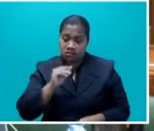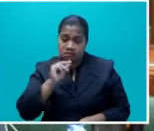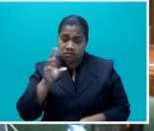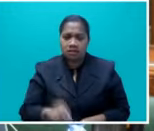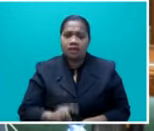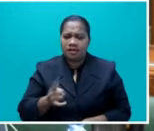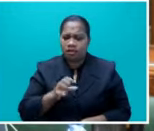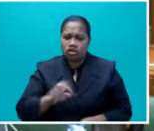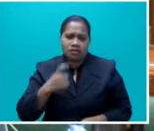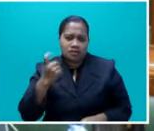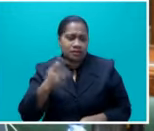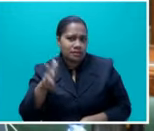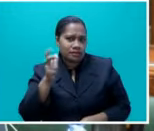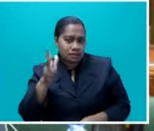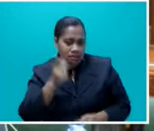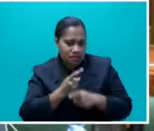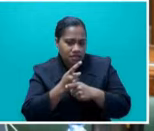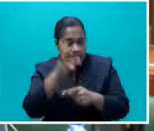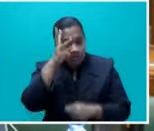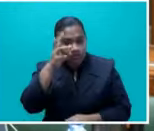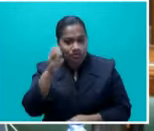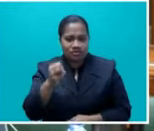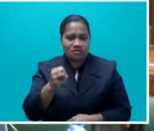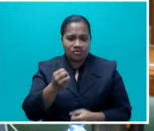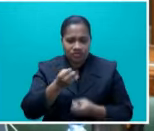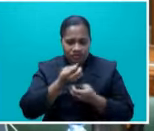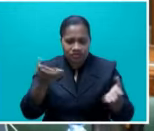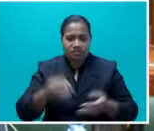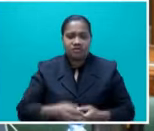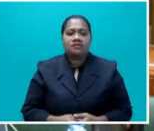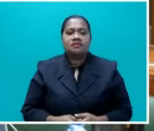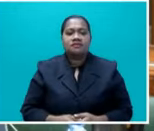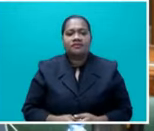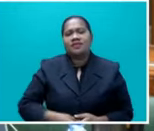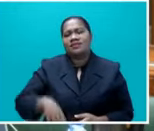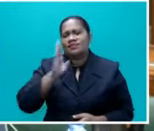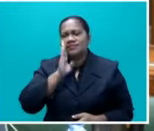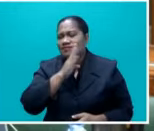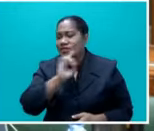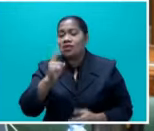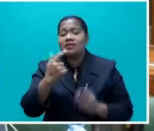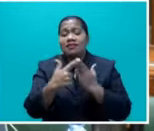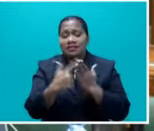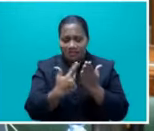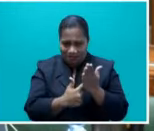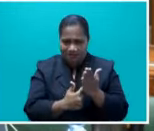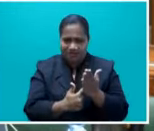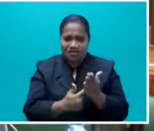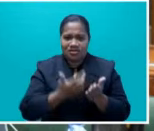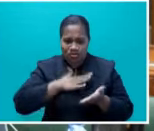be guided by the wisdom therein, unfortunately miss out on the lesson and direction it intended to